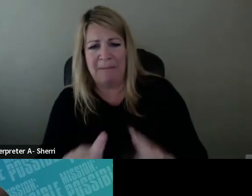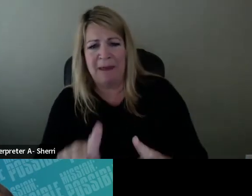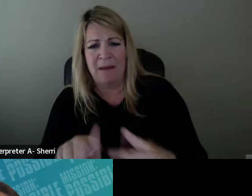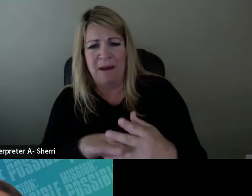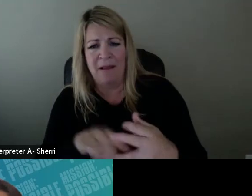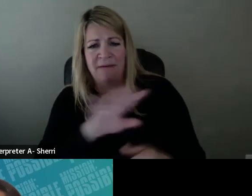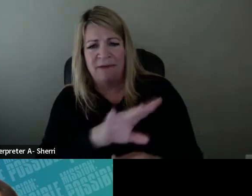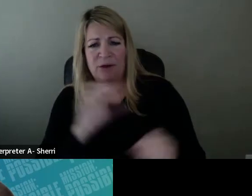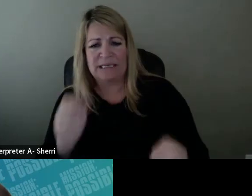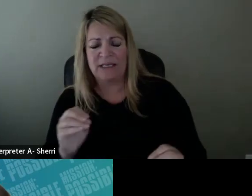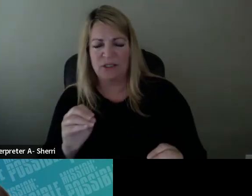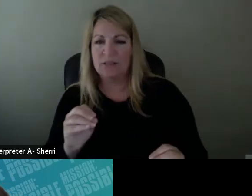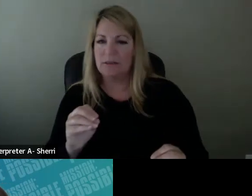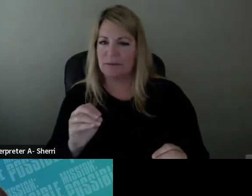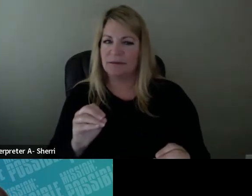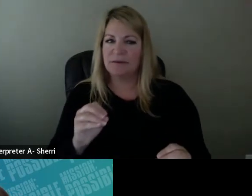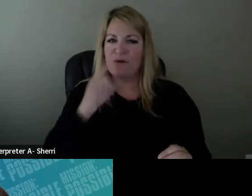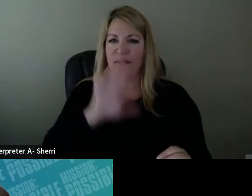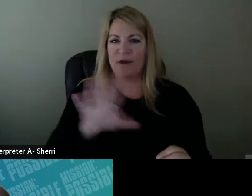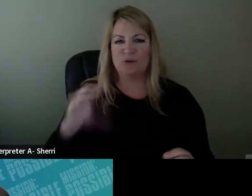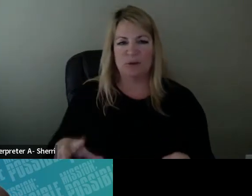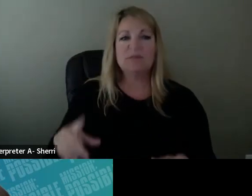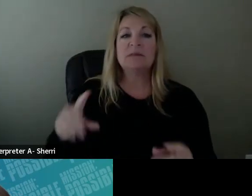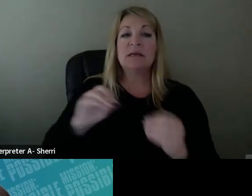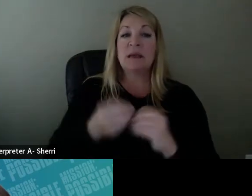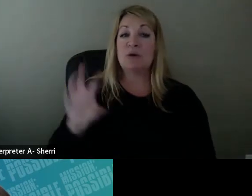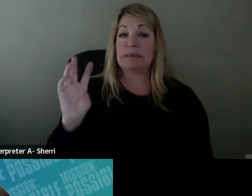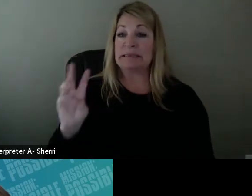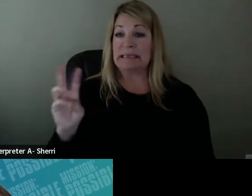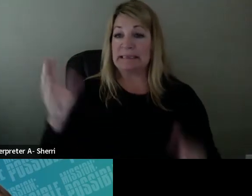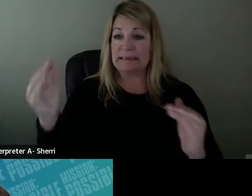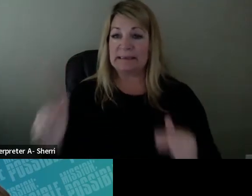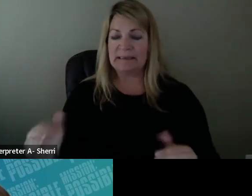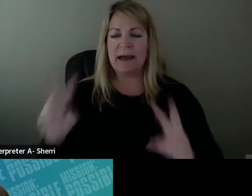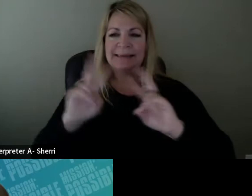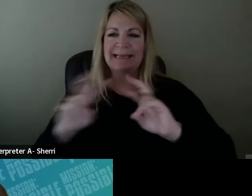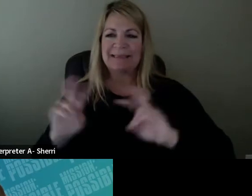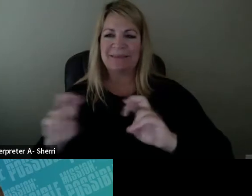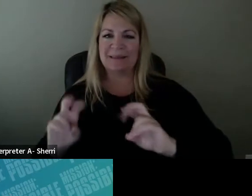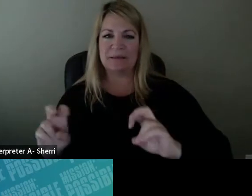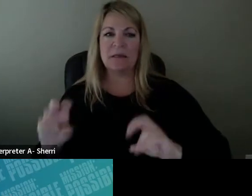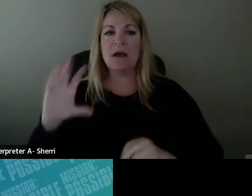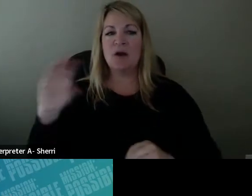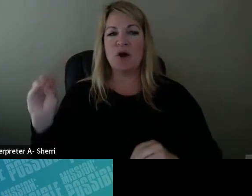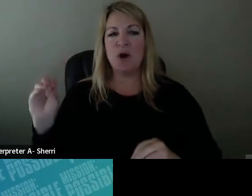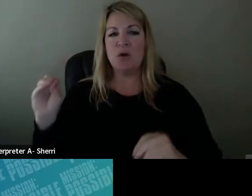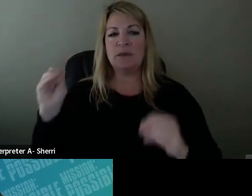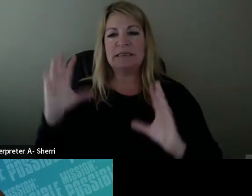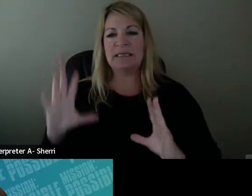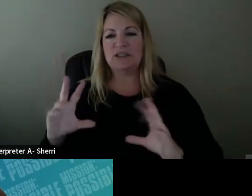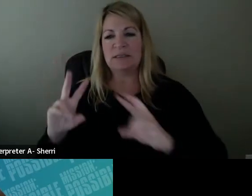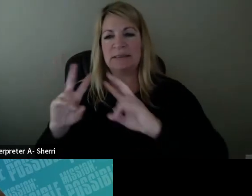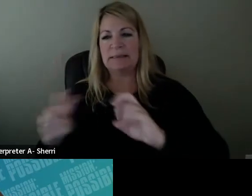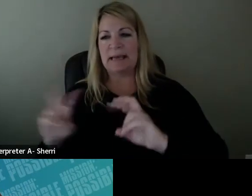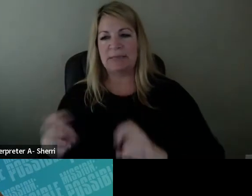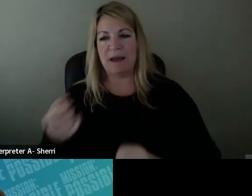students. Critical factor number 6 is assessment. And co-teaching assessment comes into 2